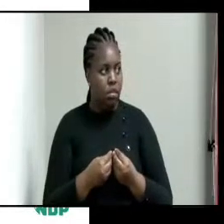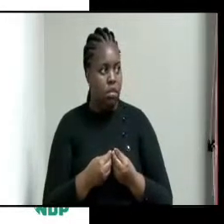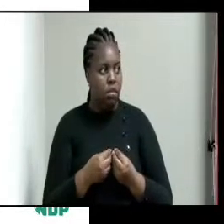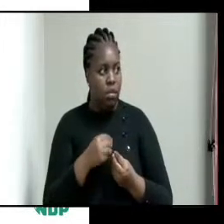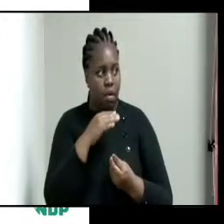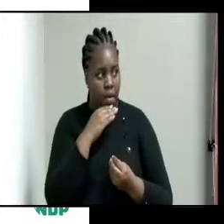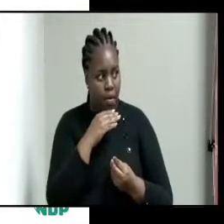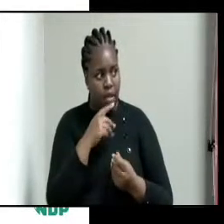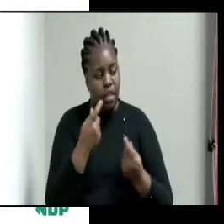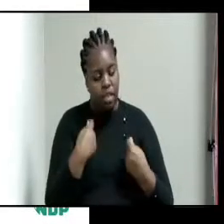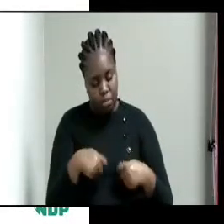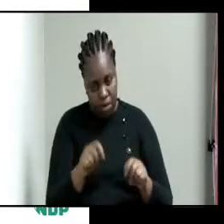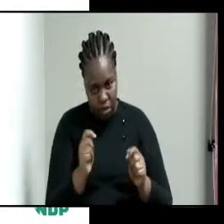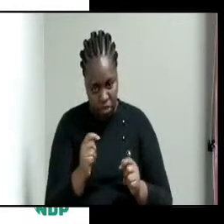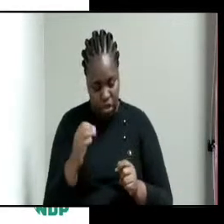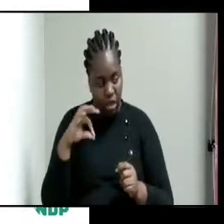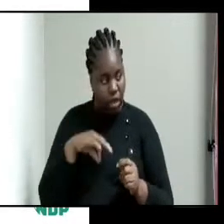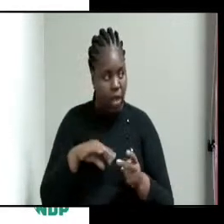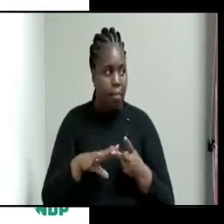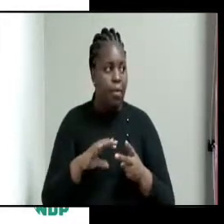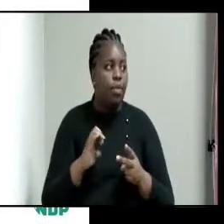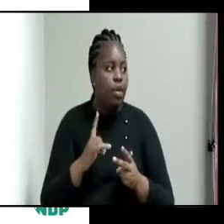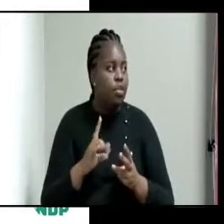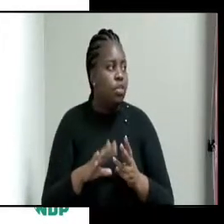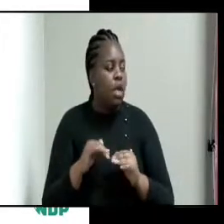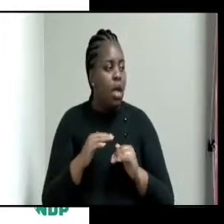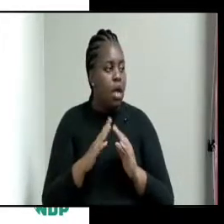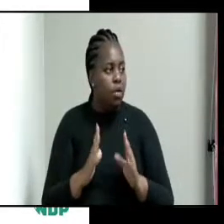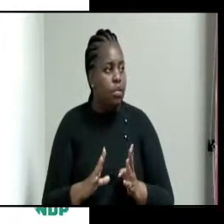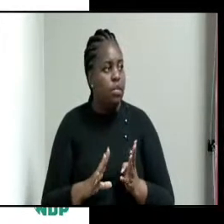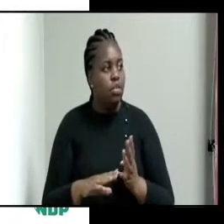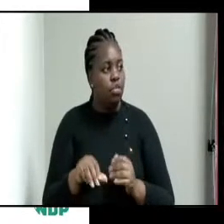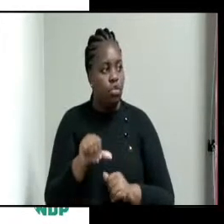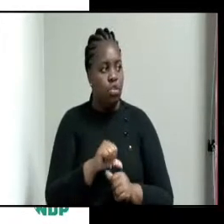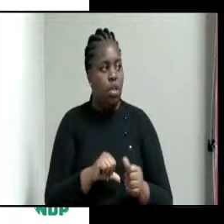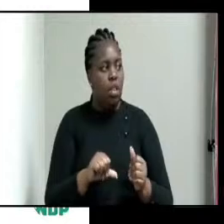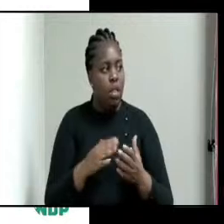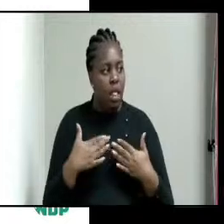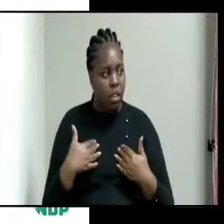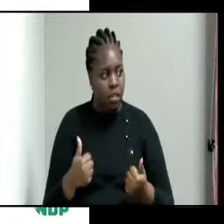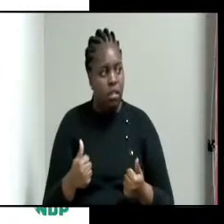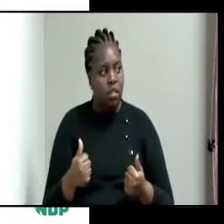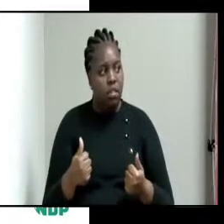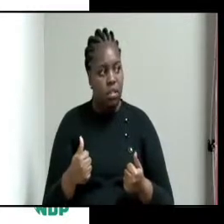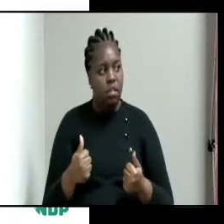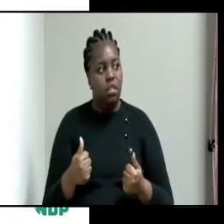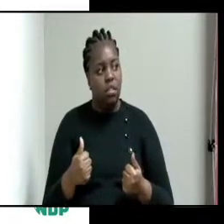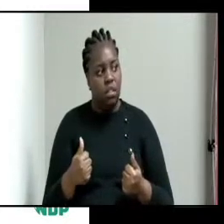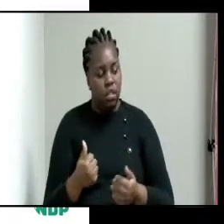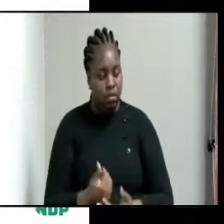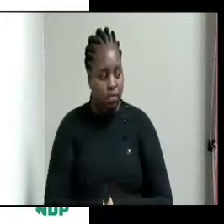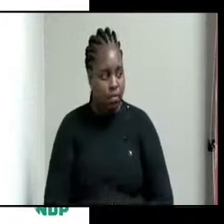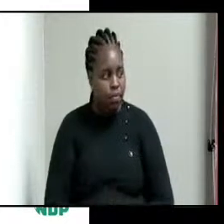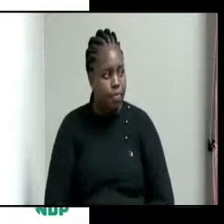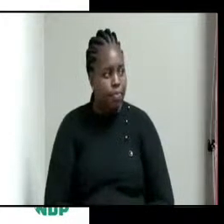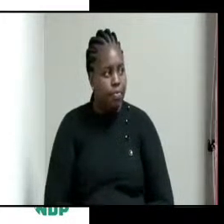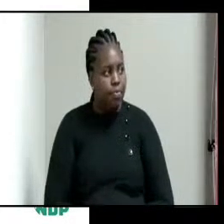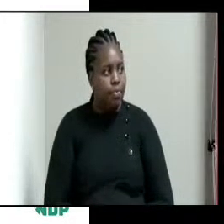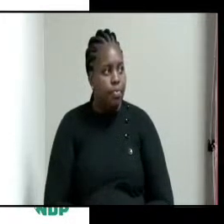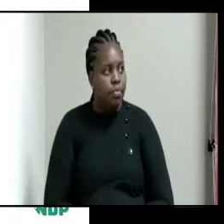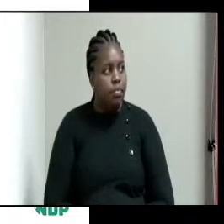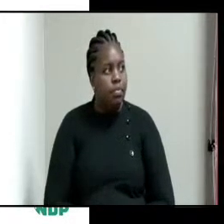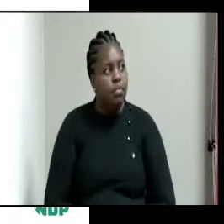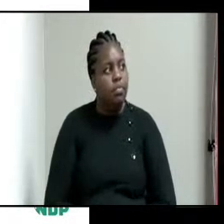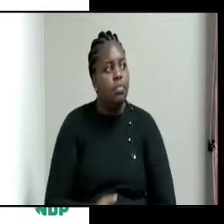income and expenditure, education, housing, social welfare, health, and living circumstances. So